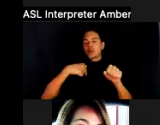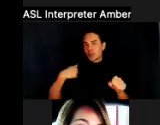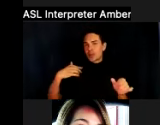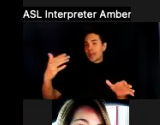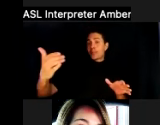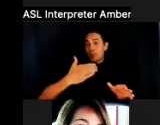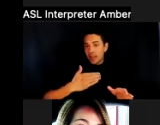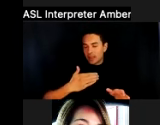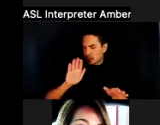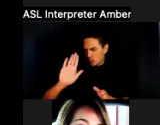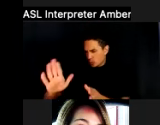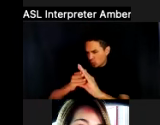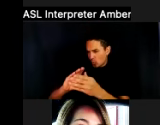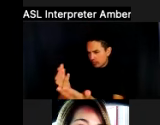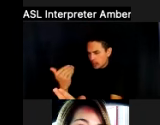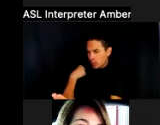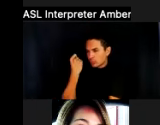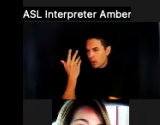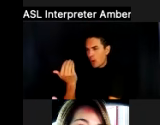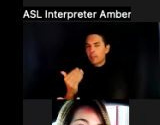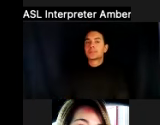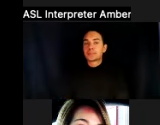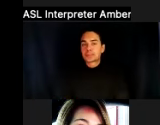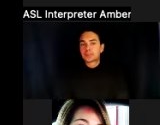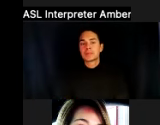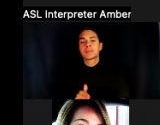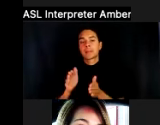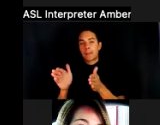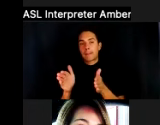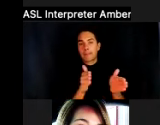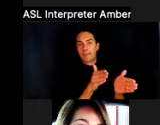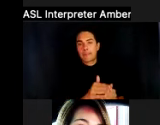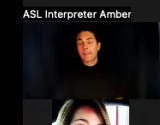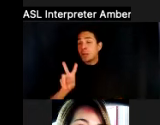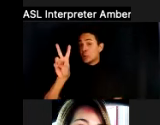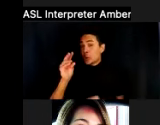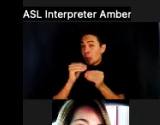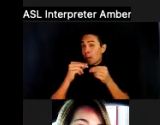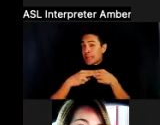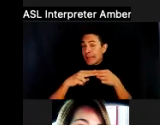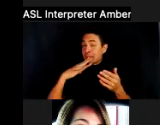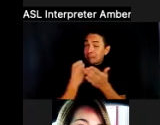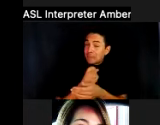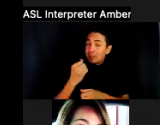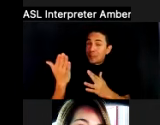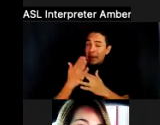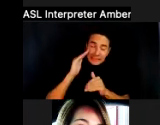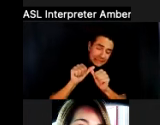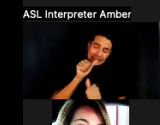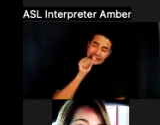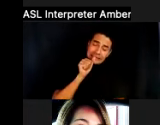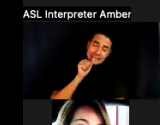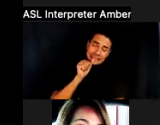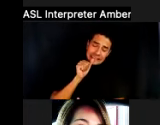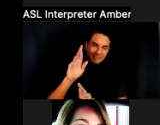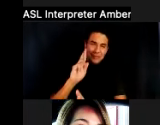well? And next slide, please, Deb. Just have 2 more slides and then we get a break. Thank you all for hanging in there. So